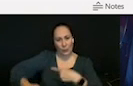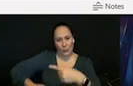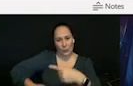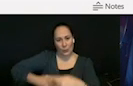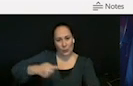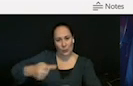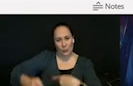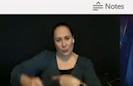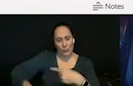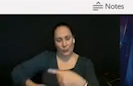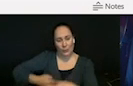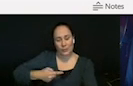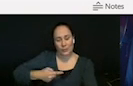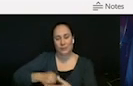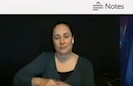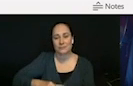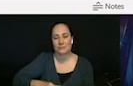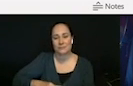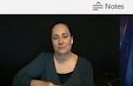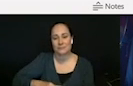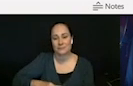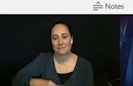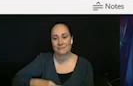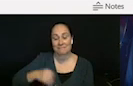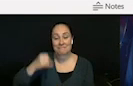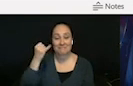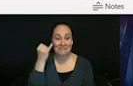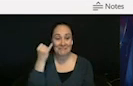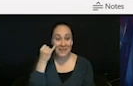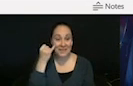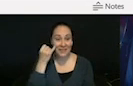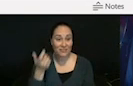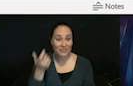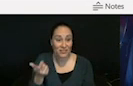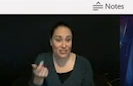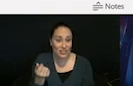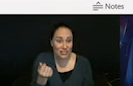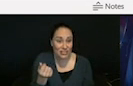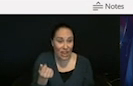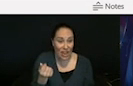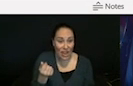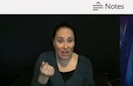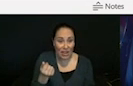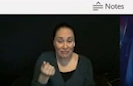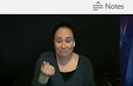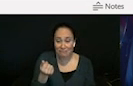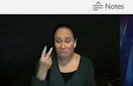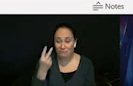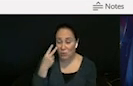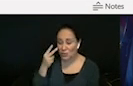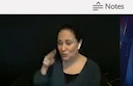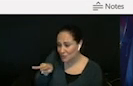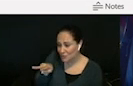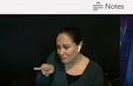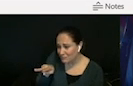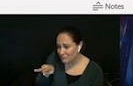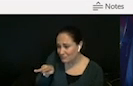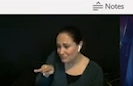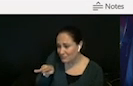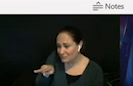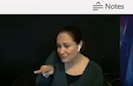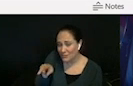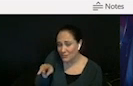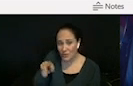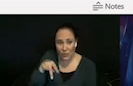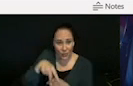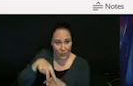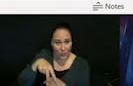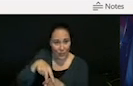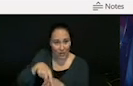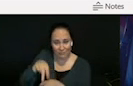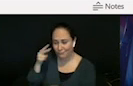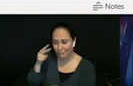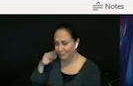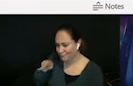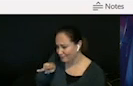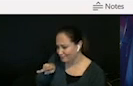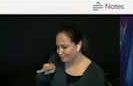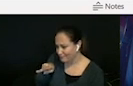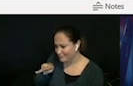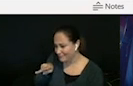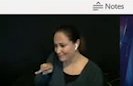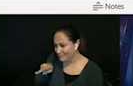other hand, your significant other or your dog were standing on the side of the road looking at you riding a bicycle, what they would observe is slightly